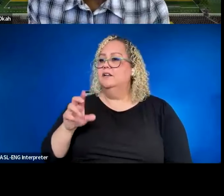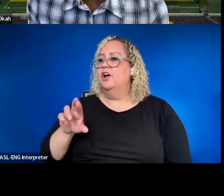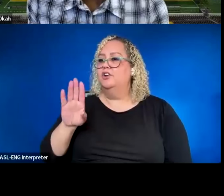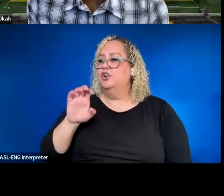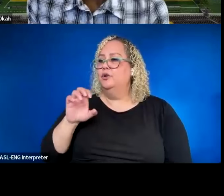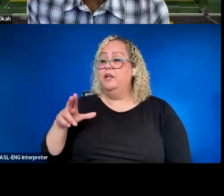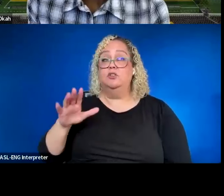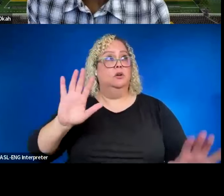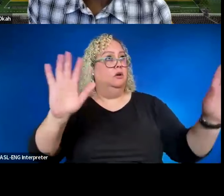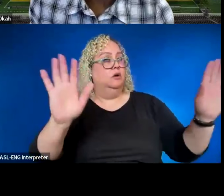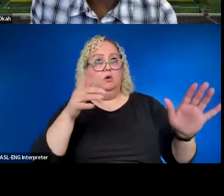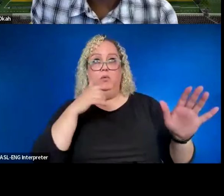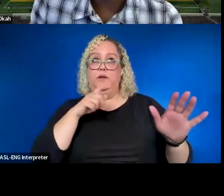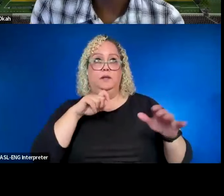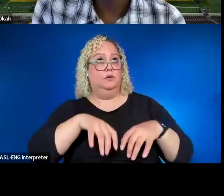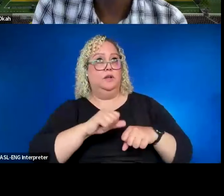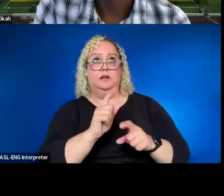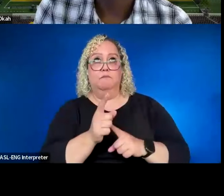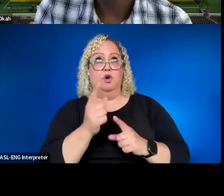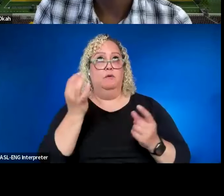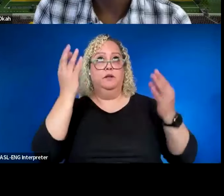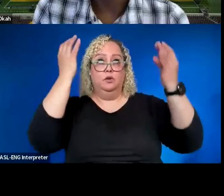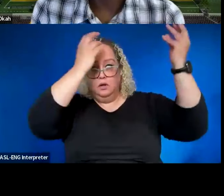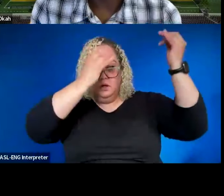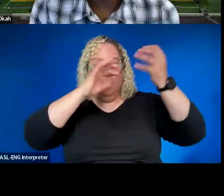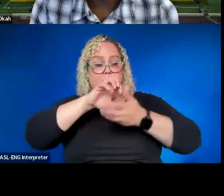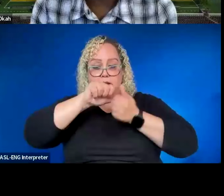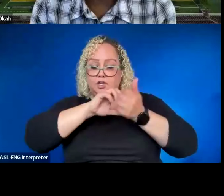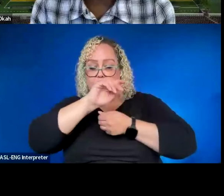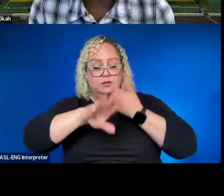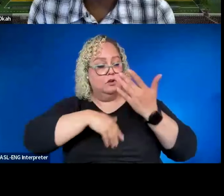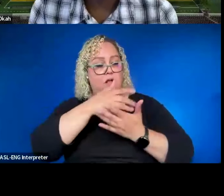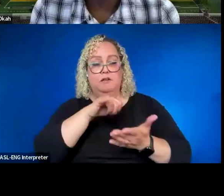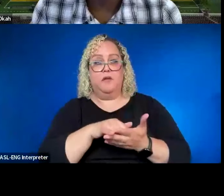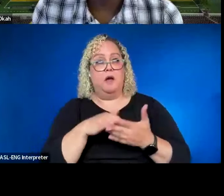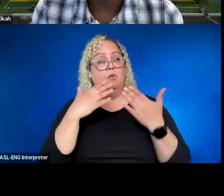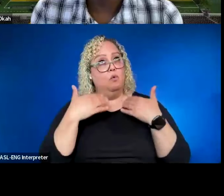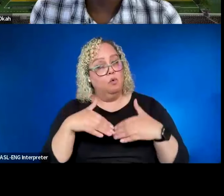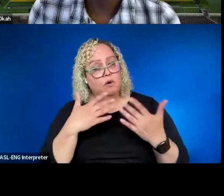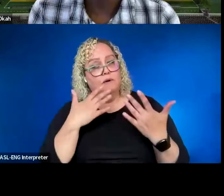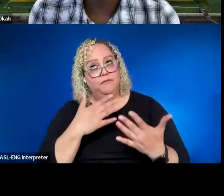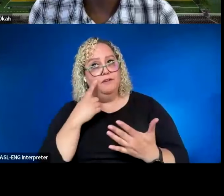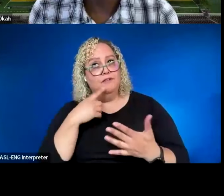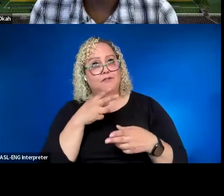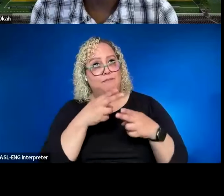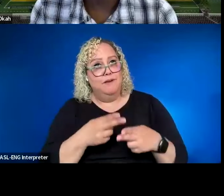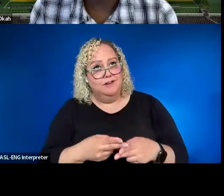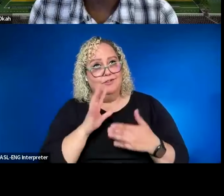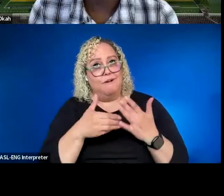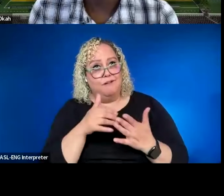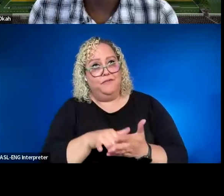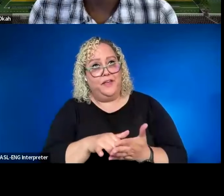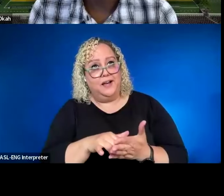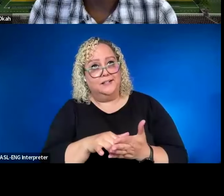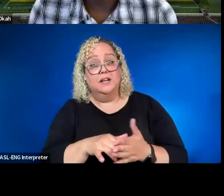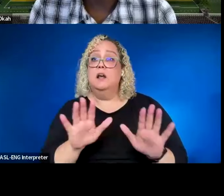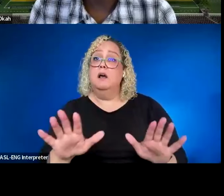said, phenomenal. I'm so glad that you mentioned that. I would be remiss to not point to the early days